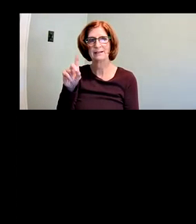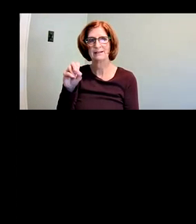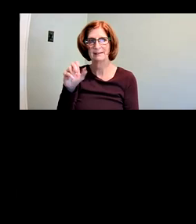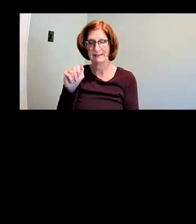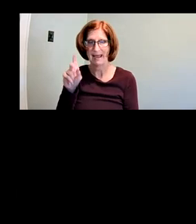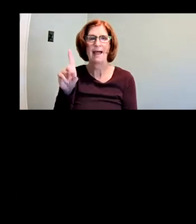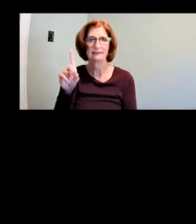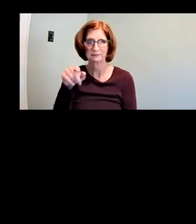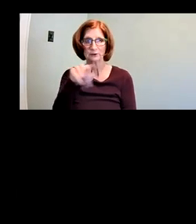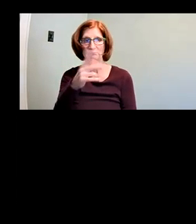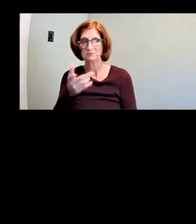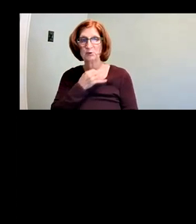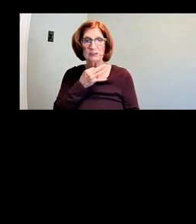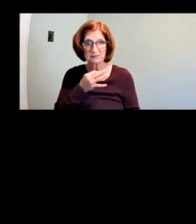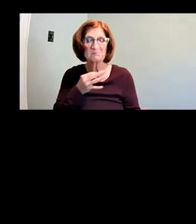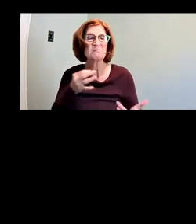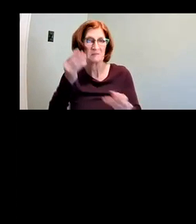any of the numbers, just let me know.